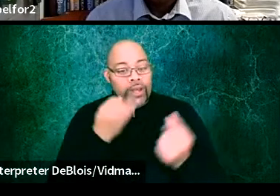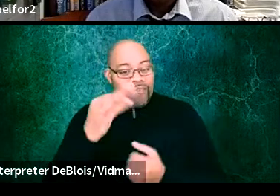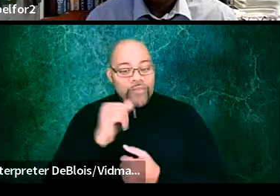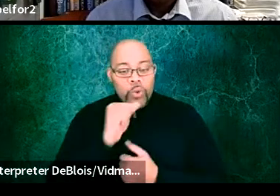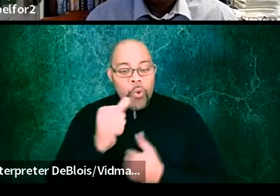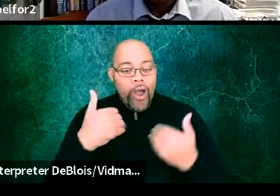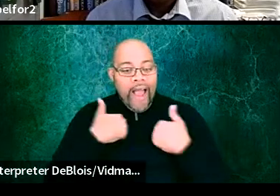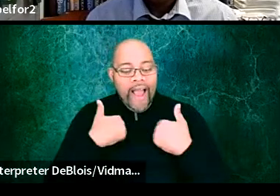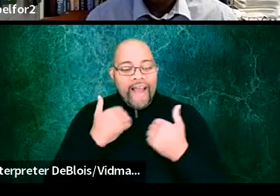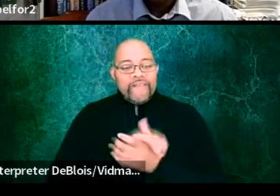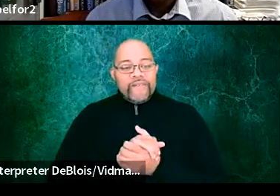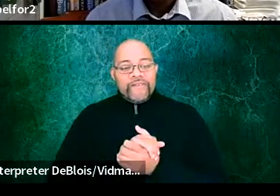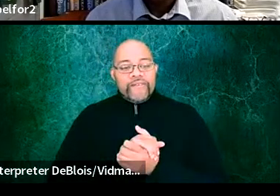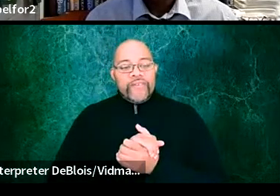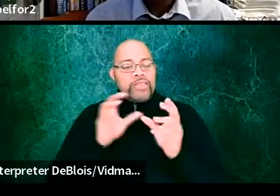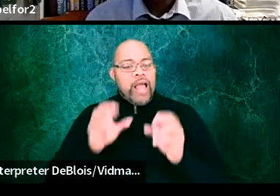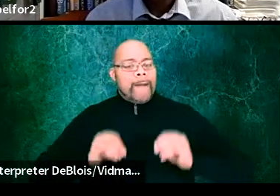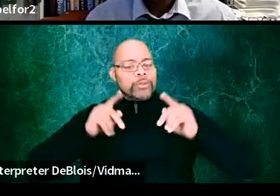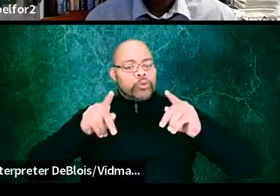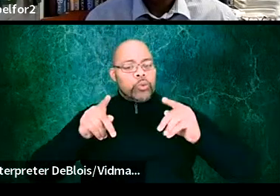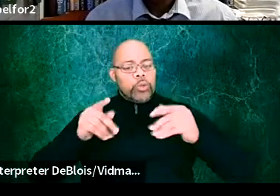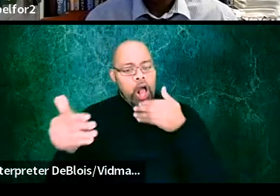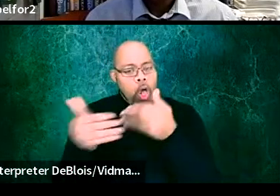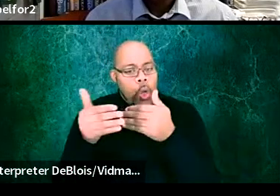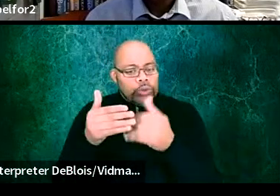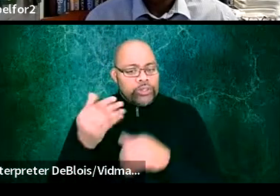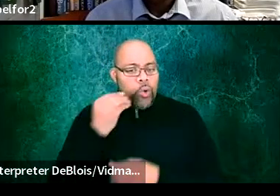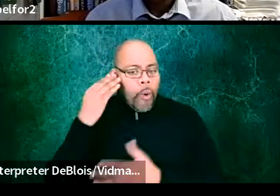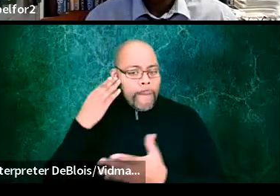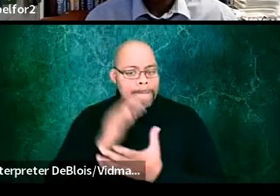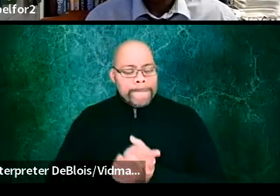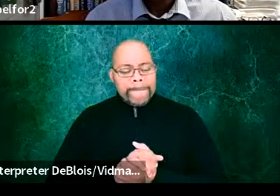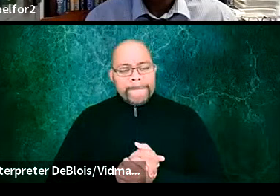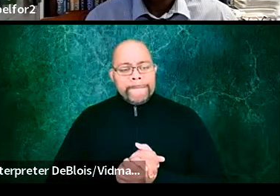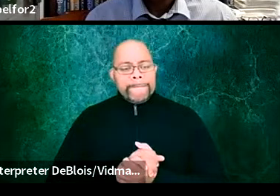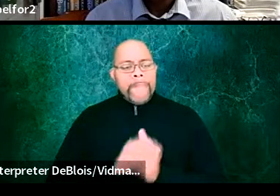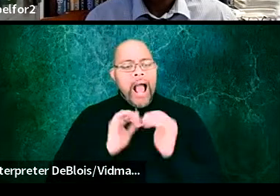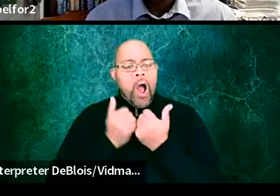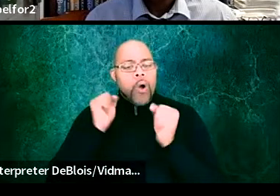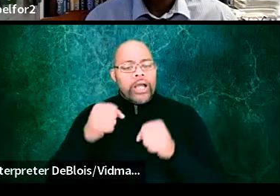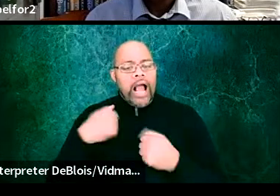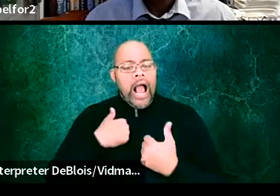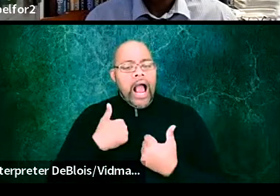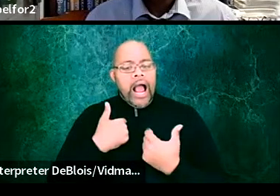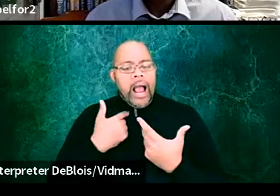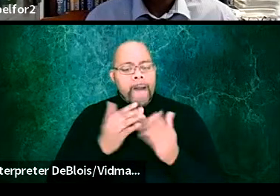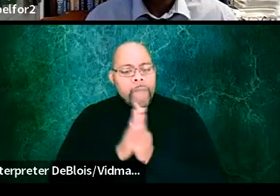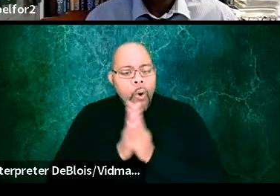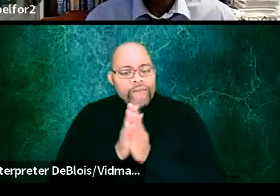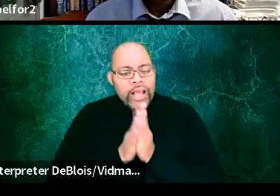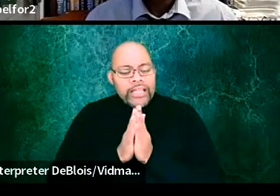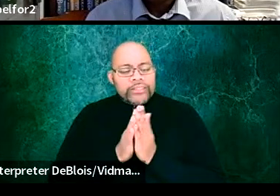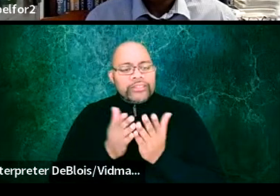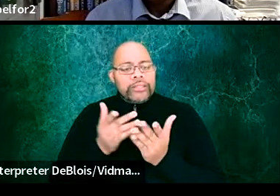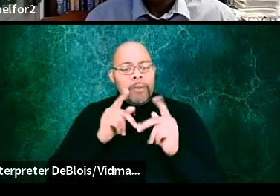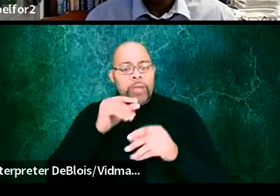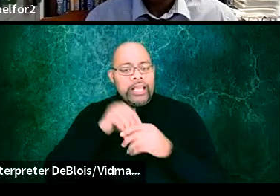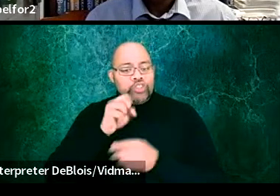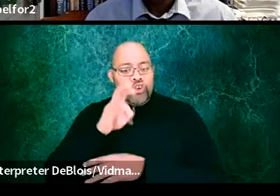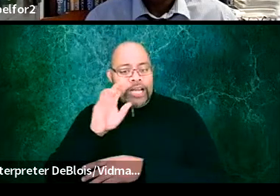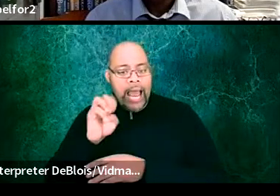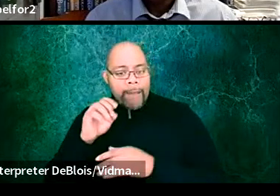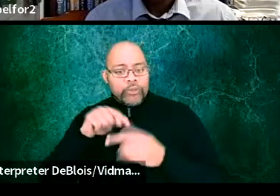have this opportunity close by home? How could I motivate Surinamers to become